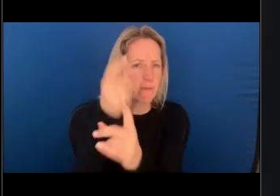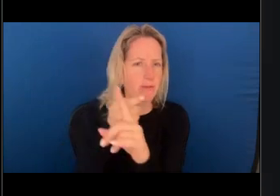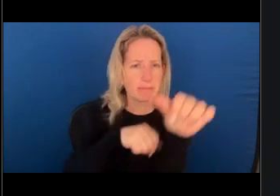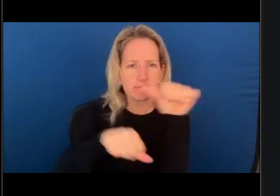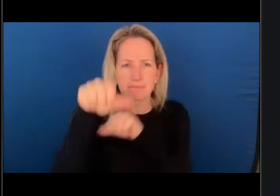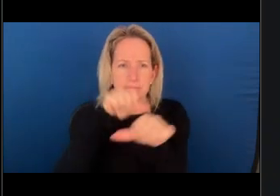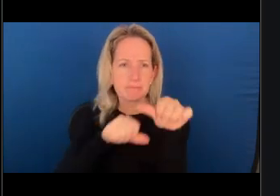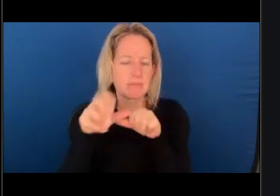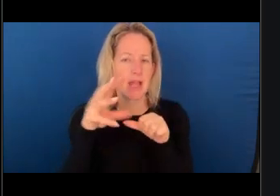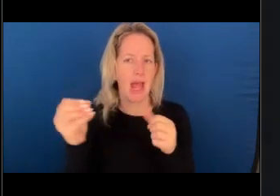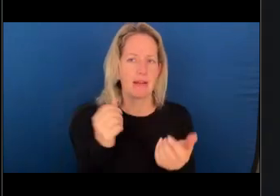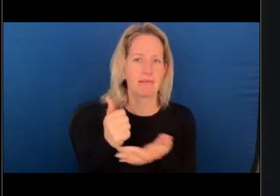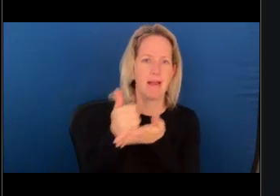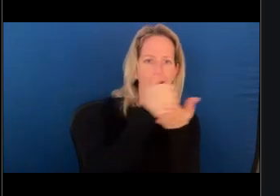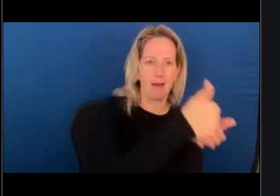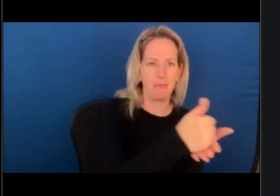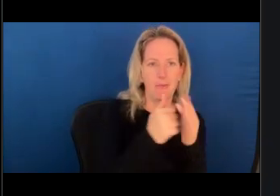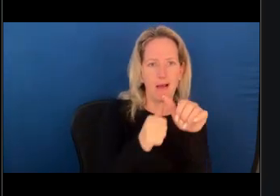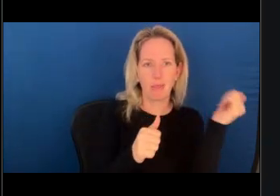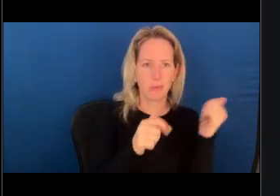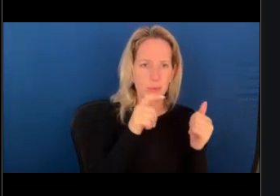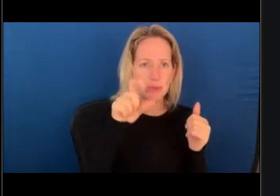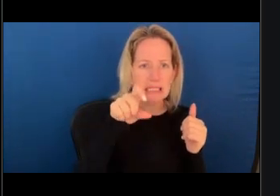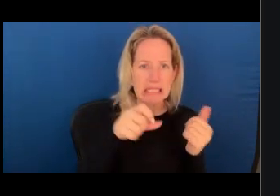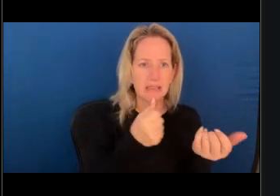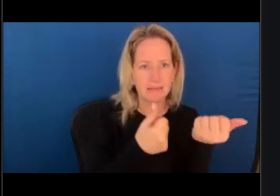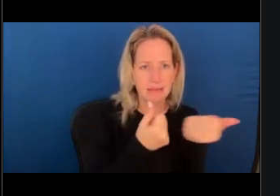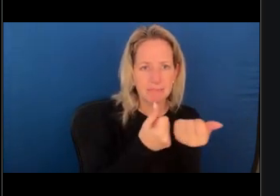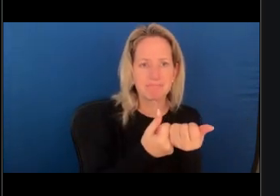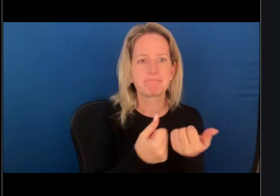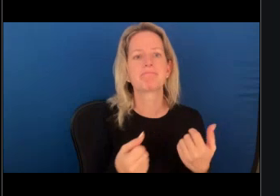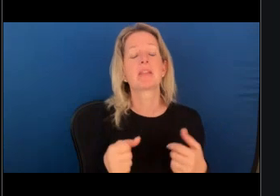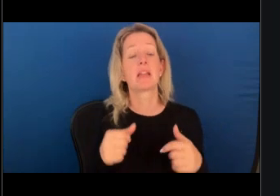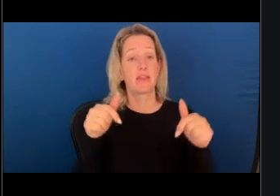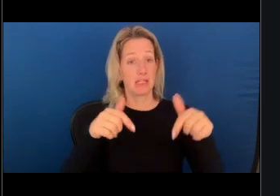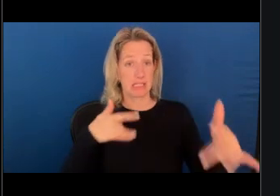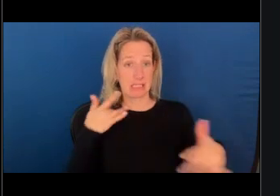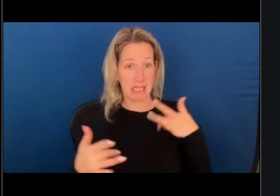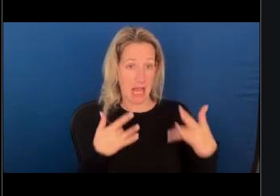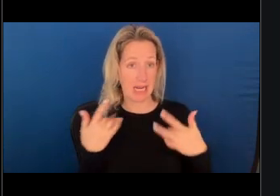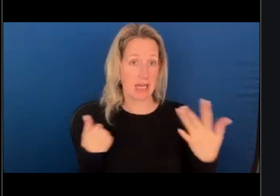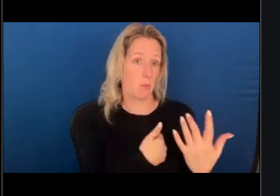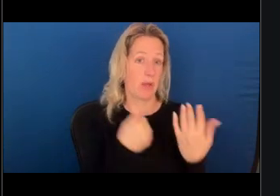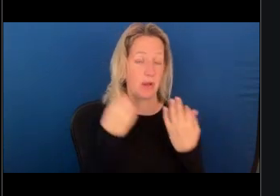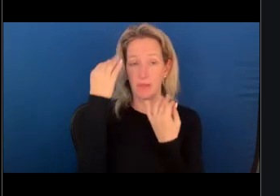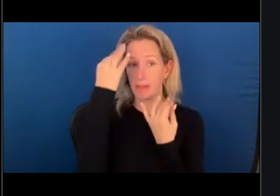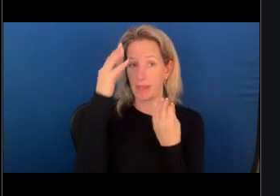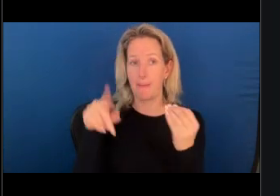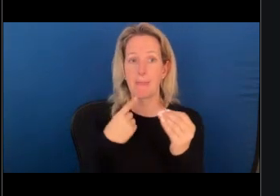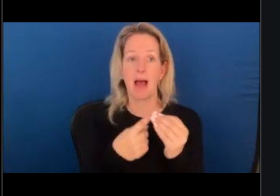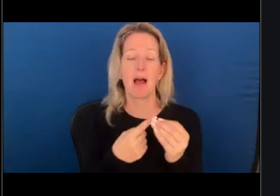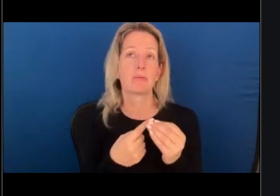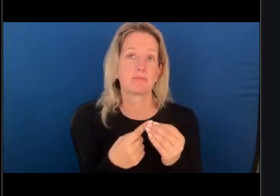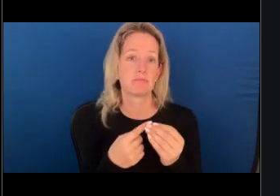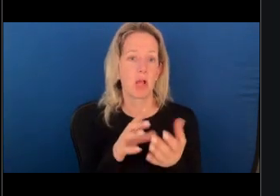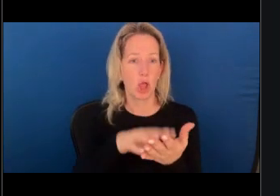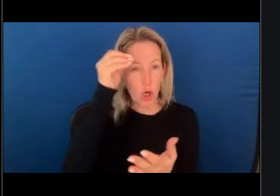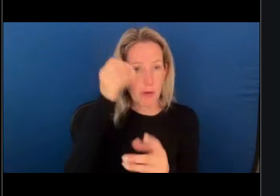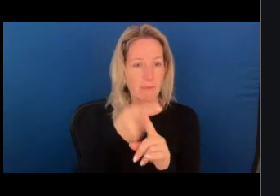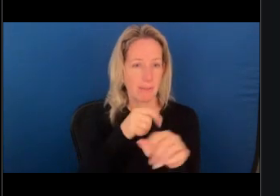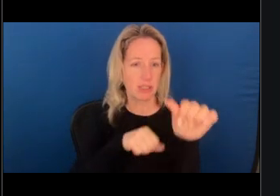that need some assistance moving forward? And so this is the kind of exciting thing we're thinking about in terms of learning from